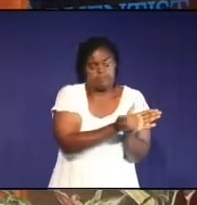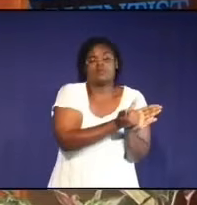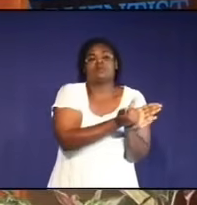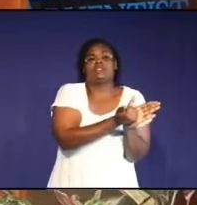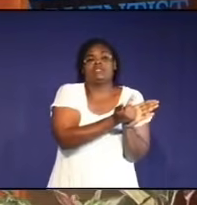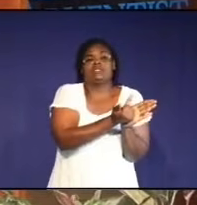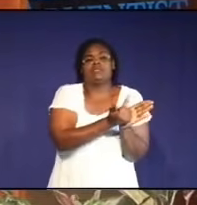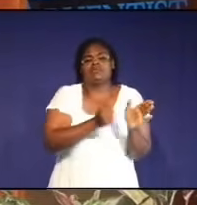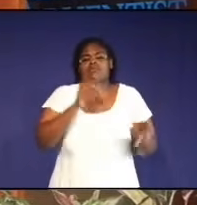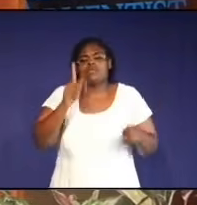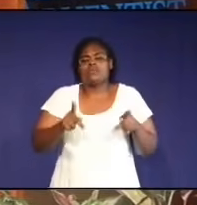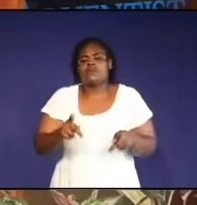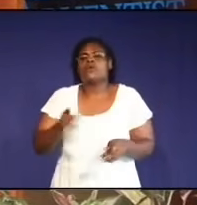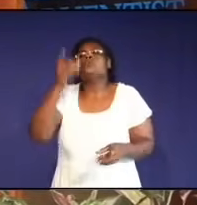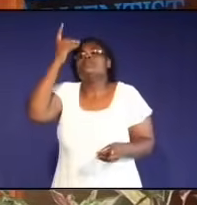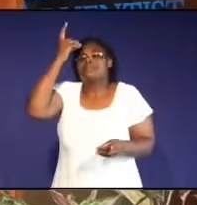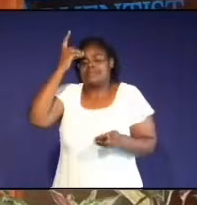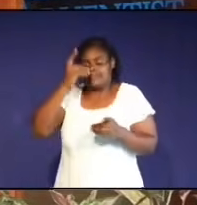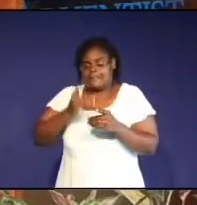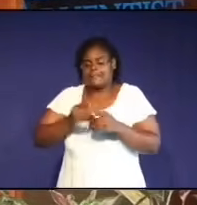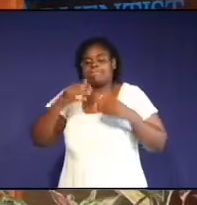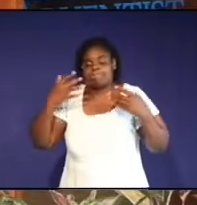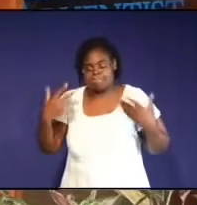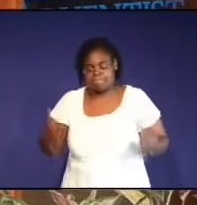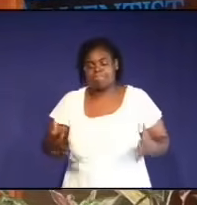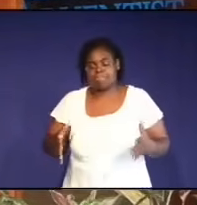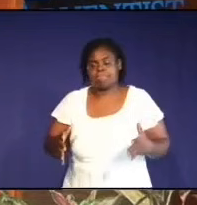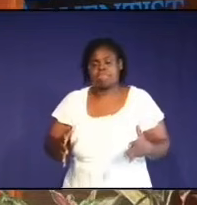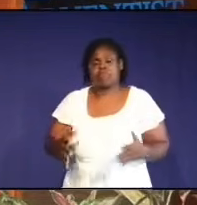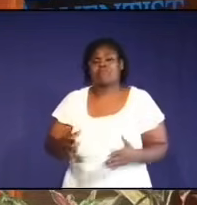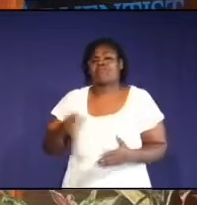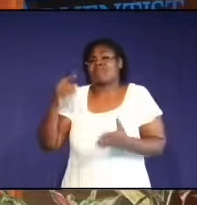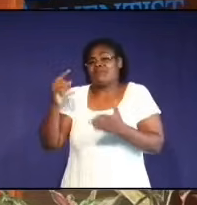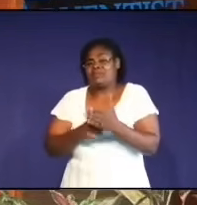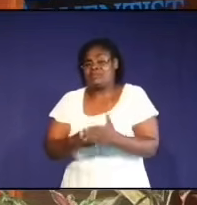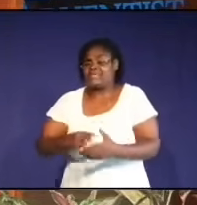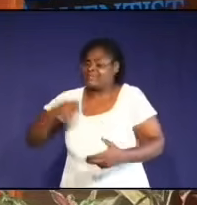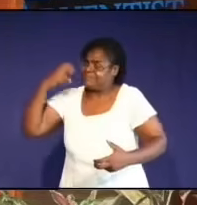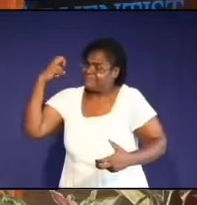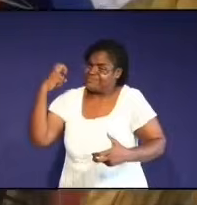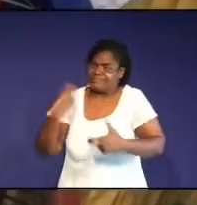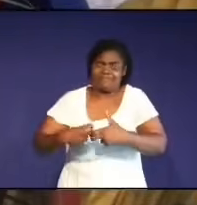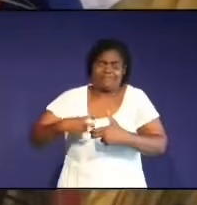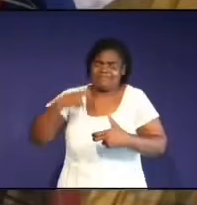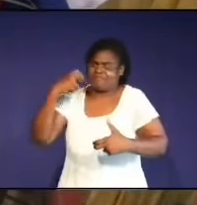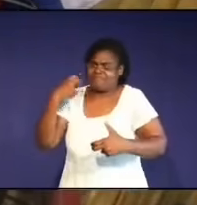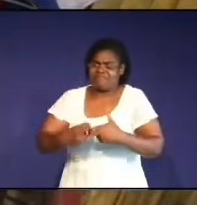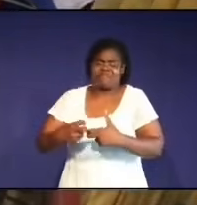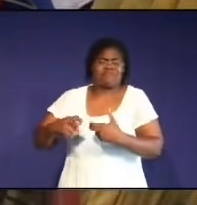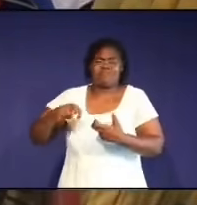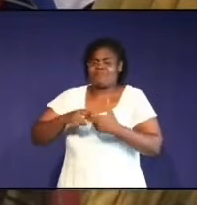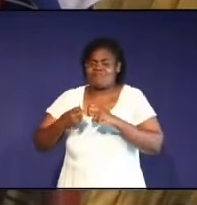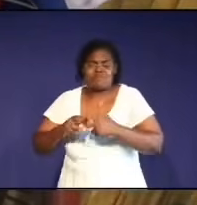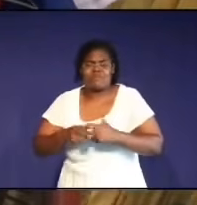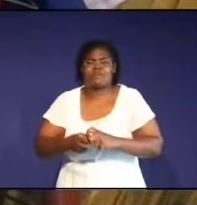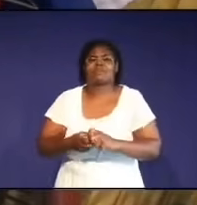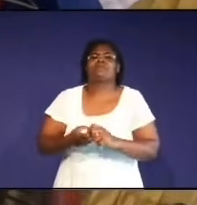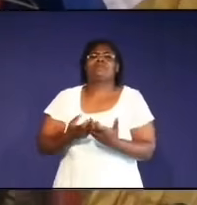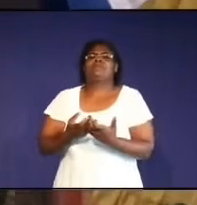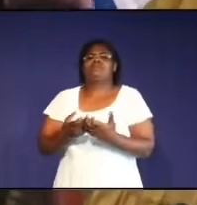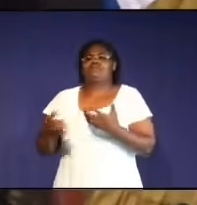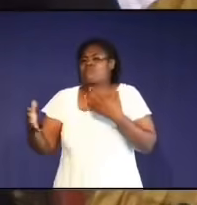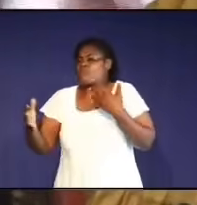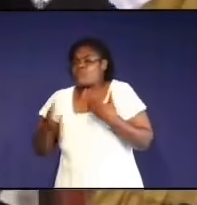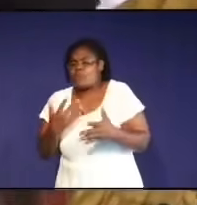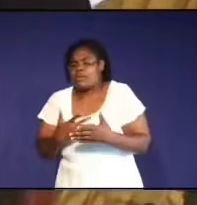their minds. Or sometimes it's a tough choice to make, whether to put food on your table or